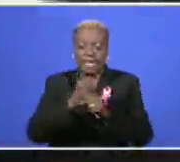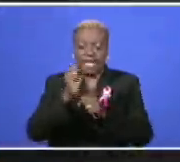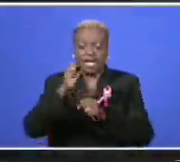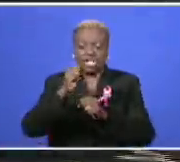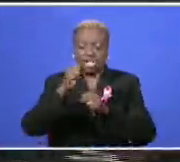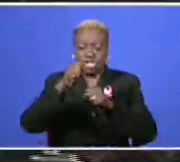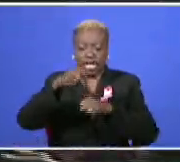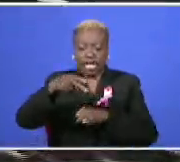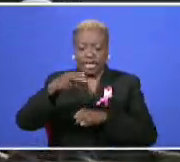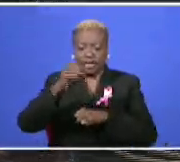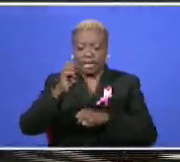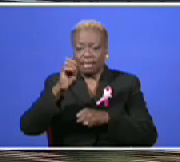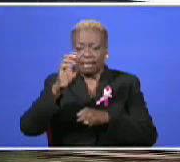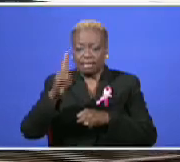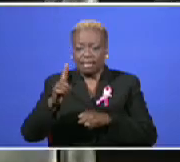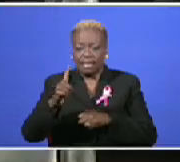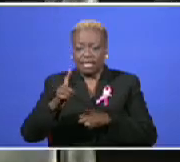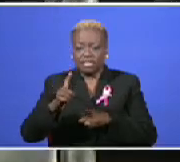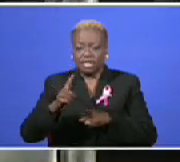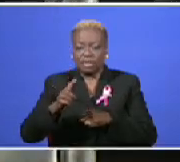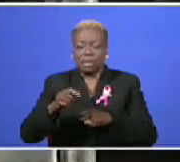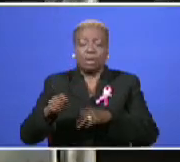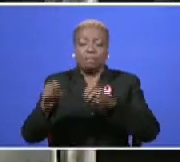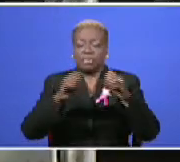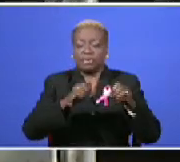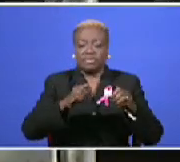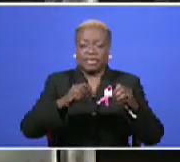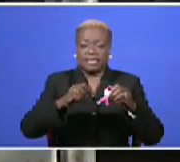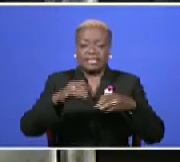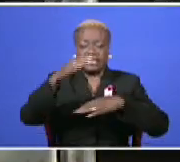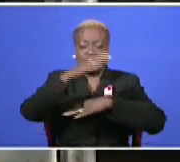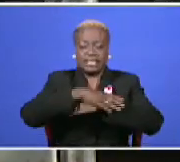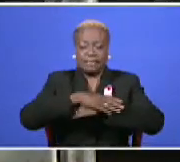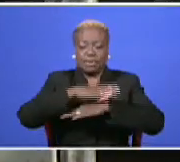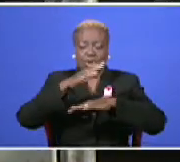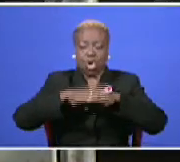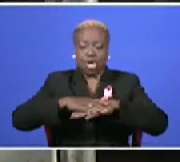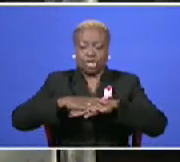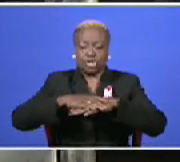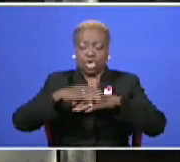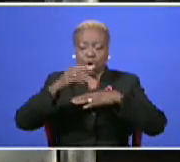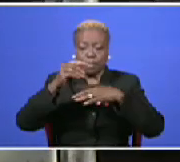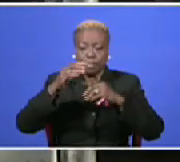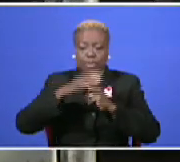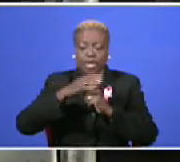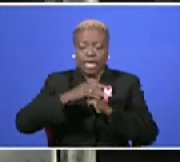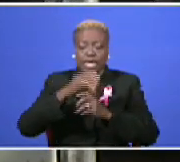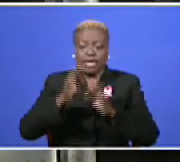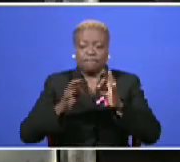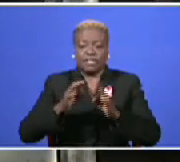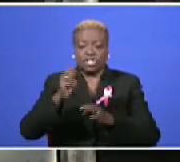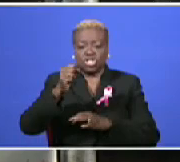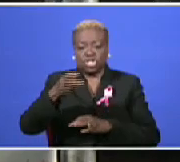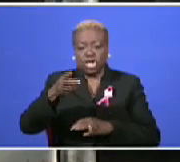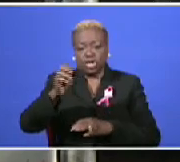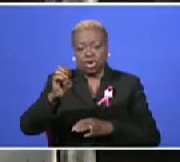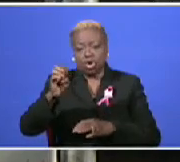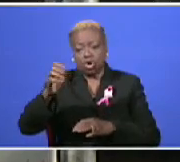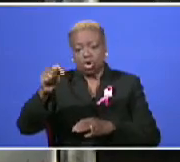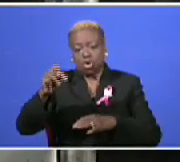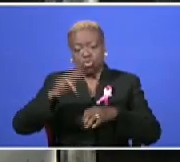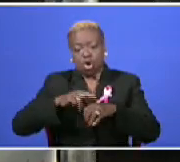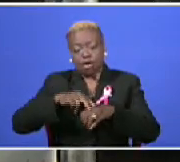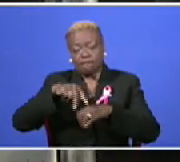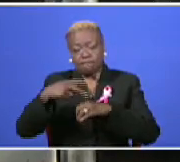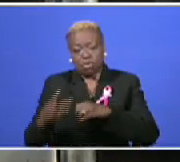put the tables on top and the scaffold, and he told us to sit under there. So if the sheetrock fall, it would fall on that and not us.